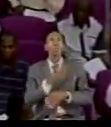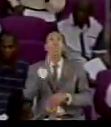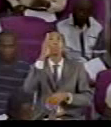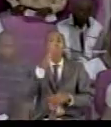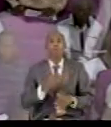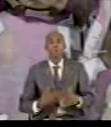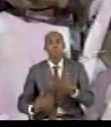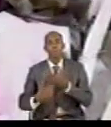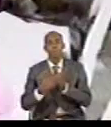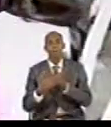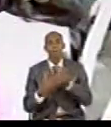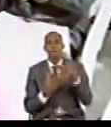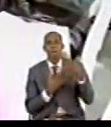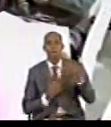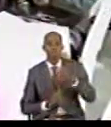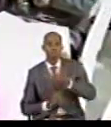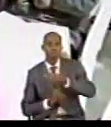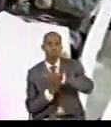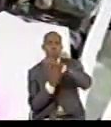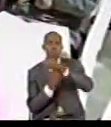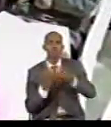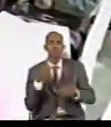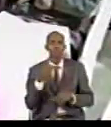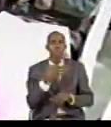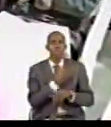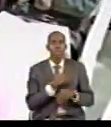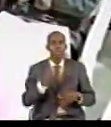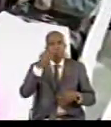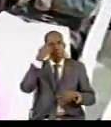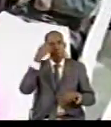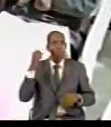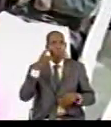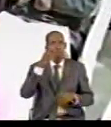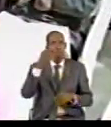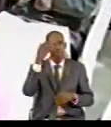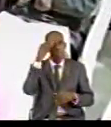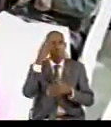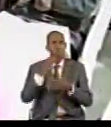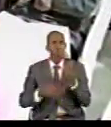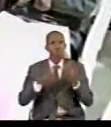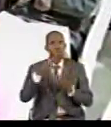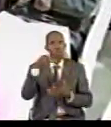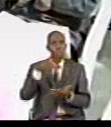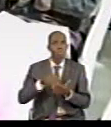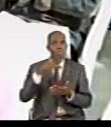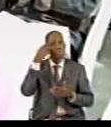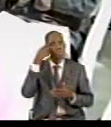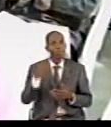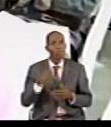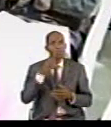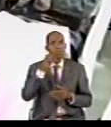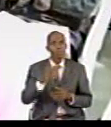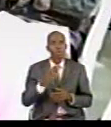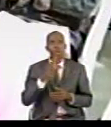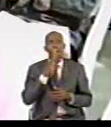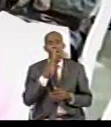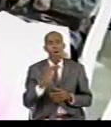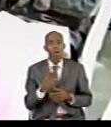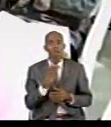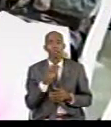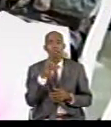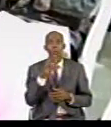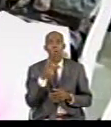and supporting you. And because you know what you stand for, you are bold. You